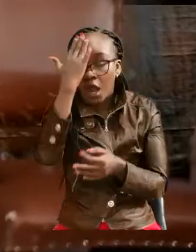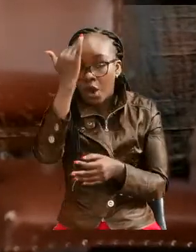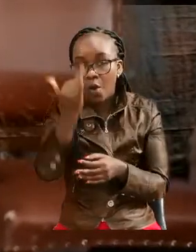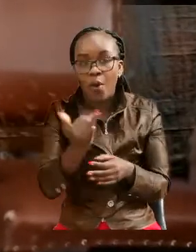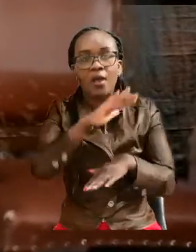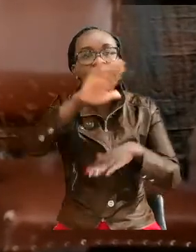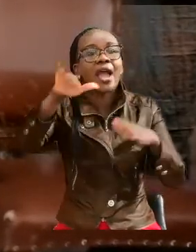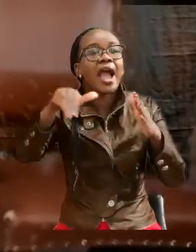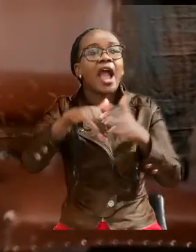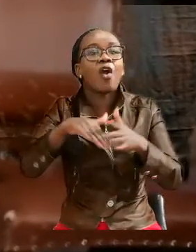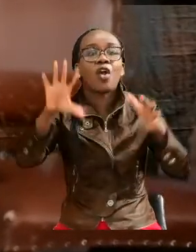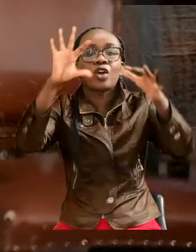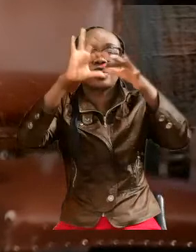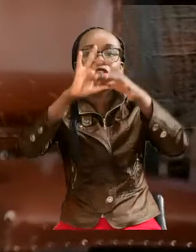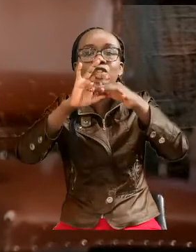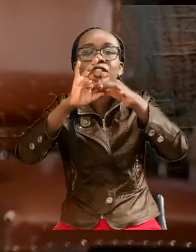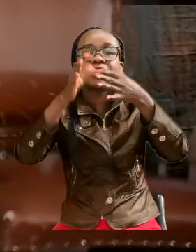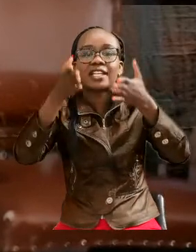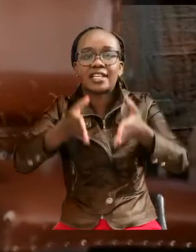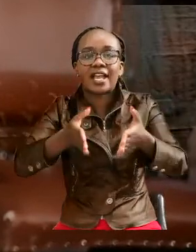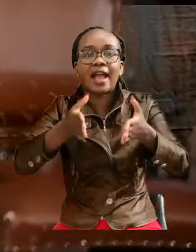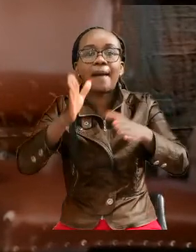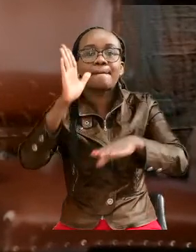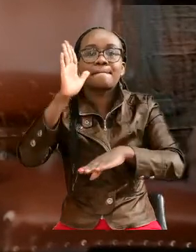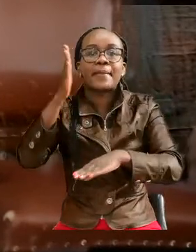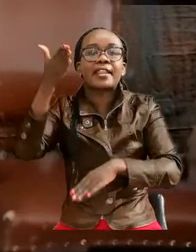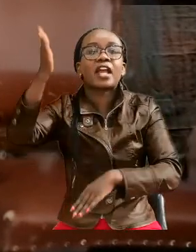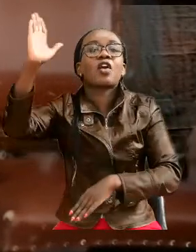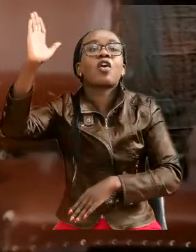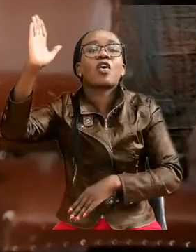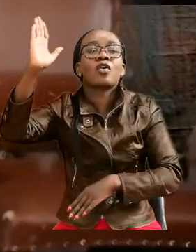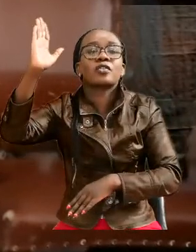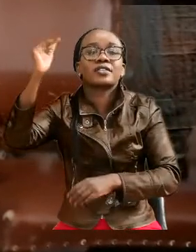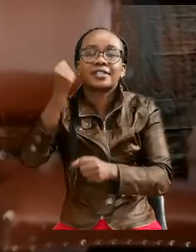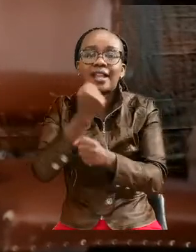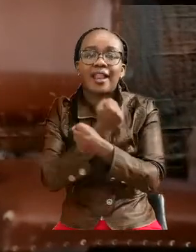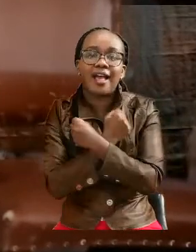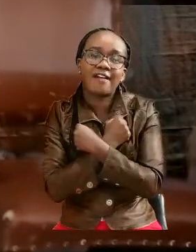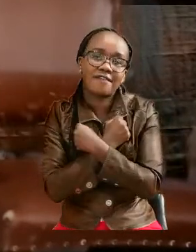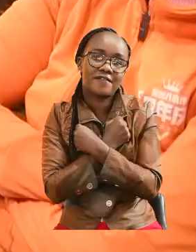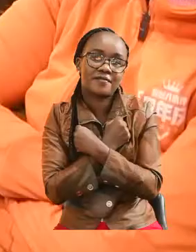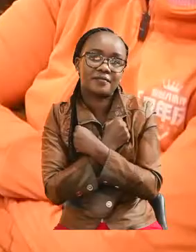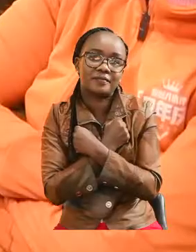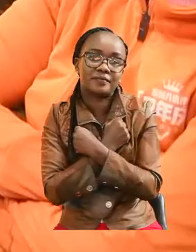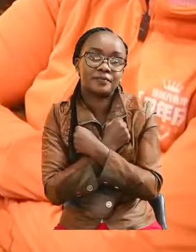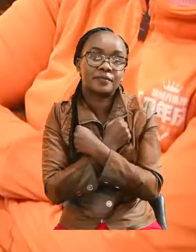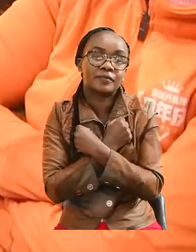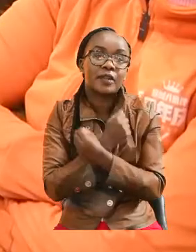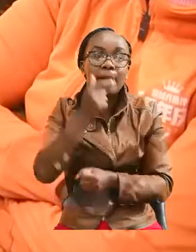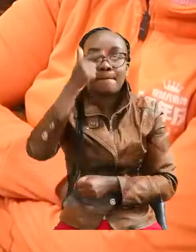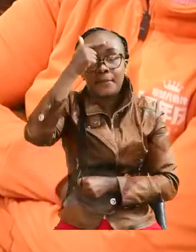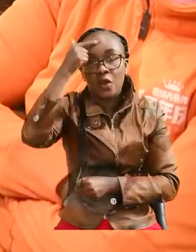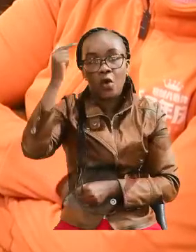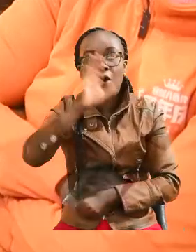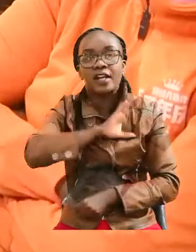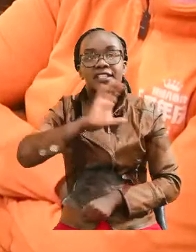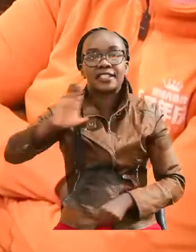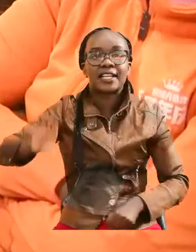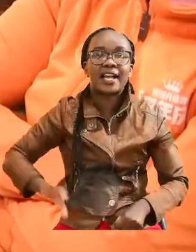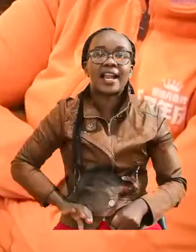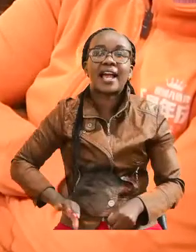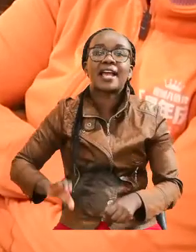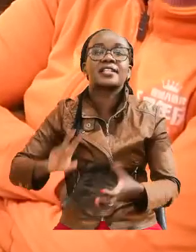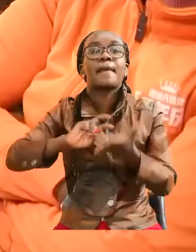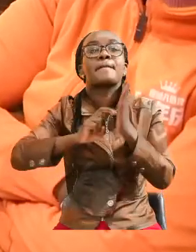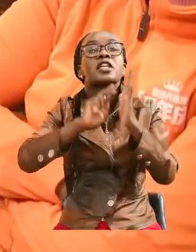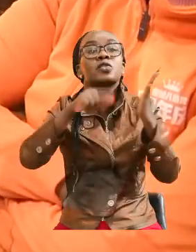are all joined by the cords of love. Because Christ is love, isn't